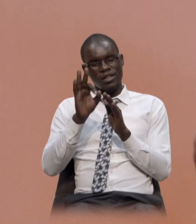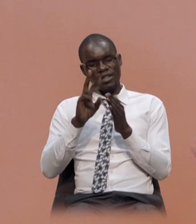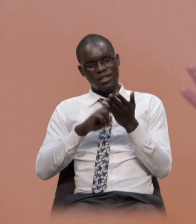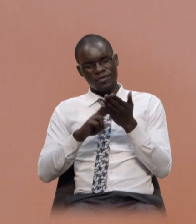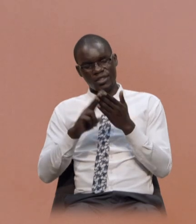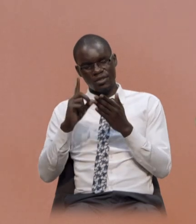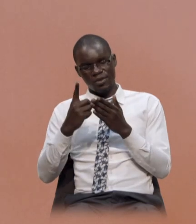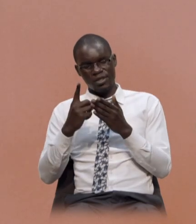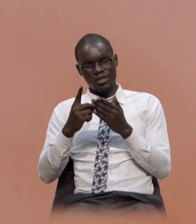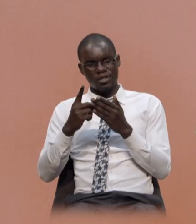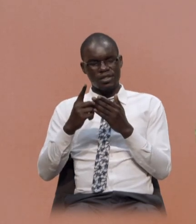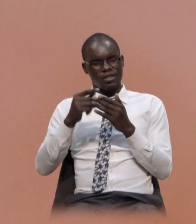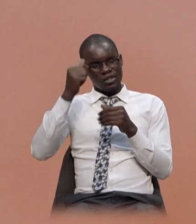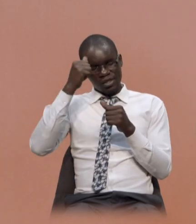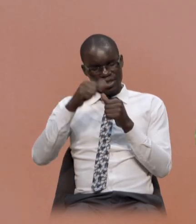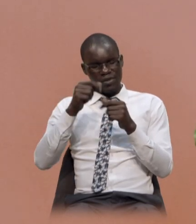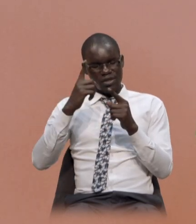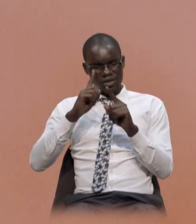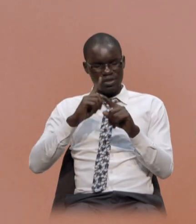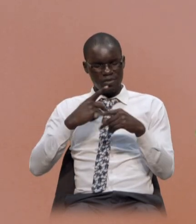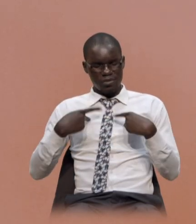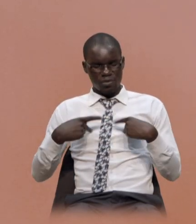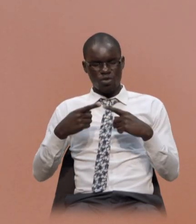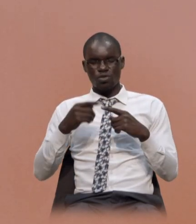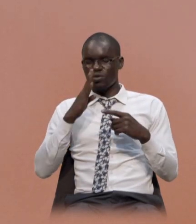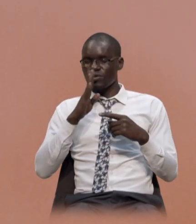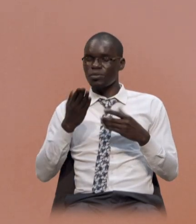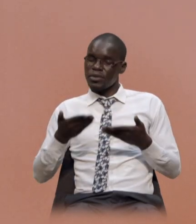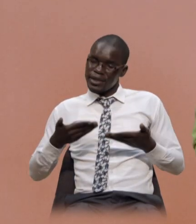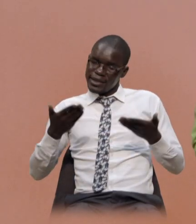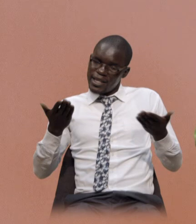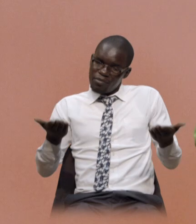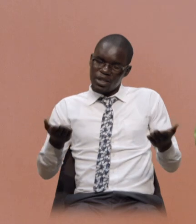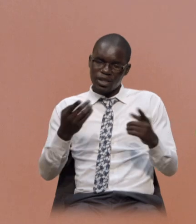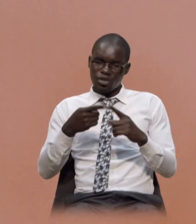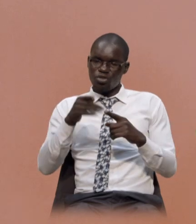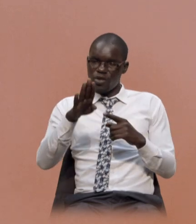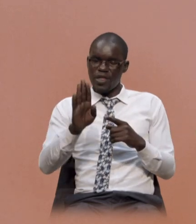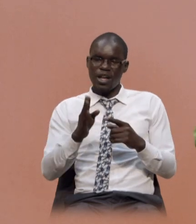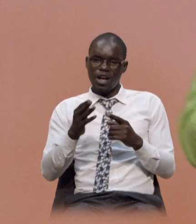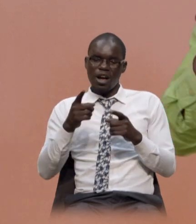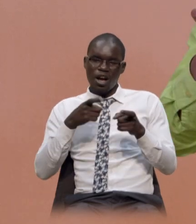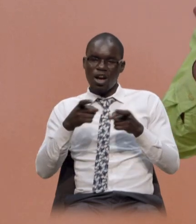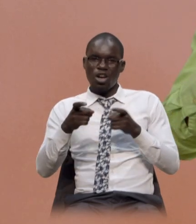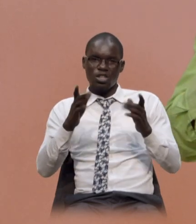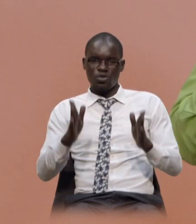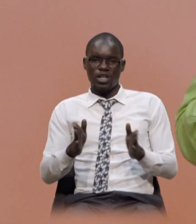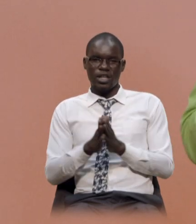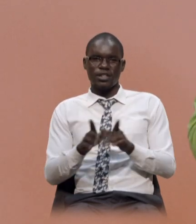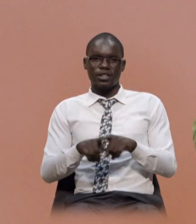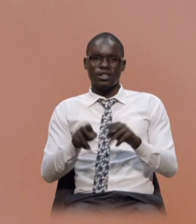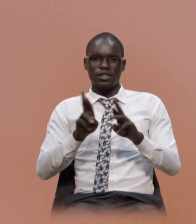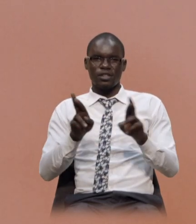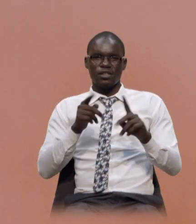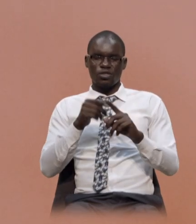to be submissive to their magistrates and authorities, to be obedient, to be prepared and willing to do